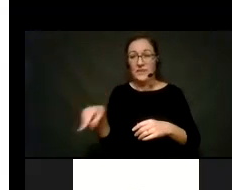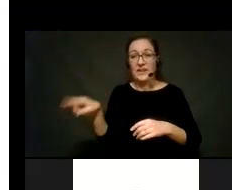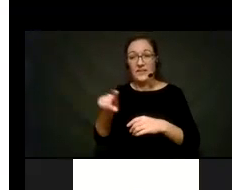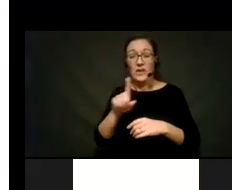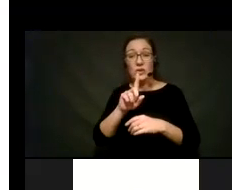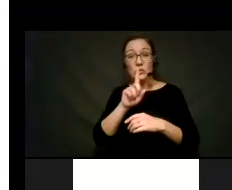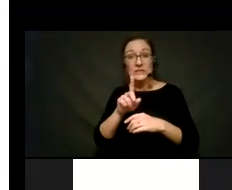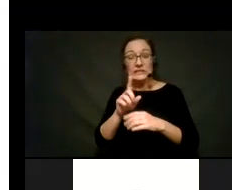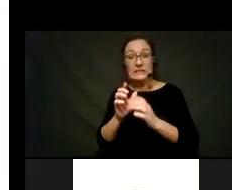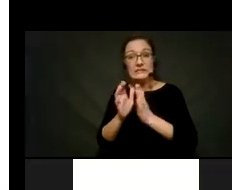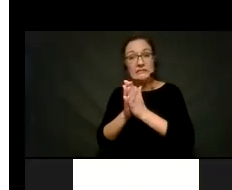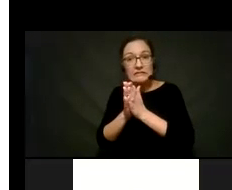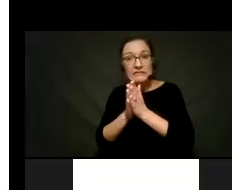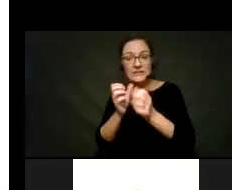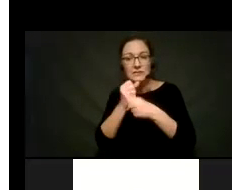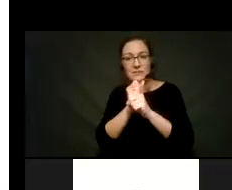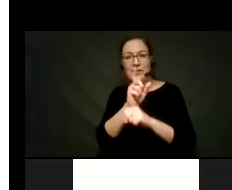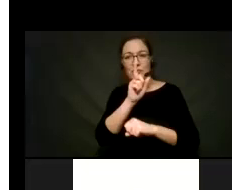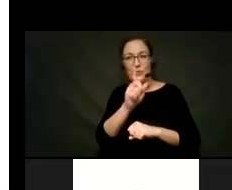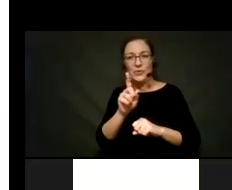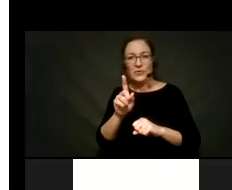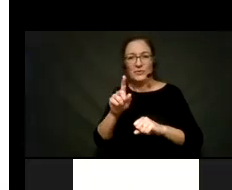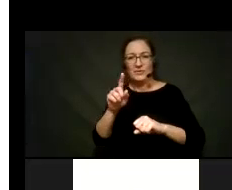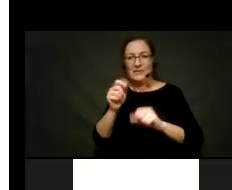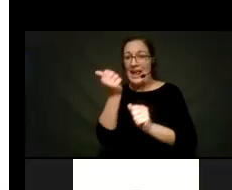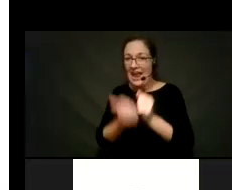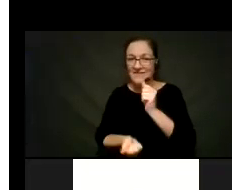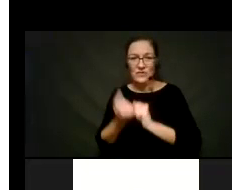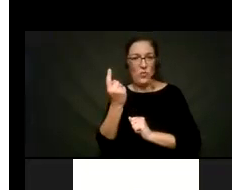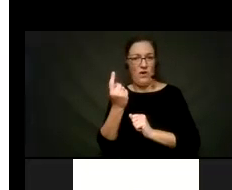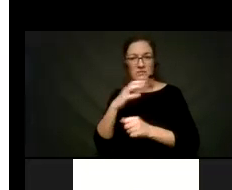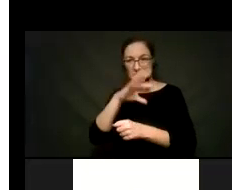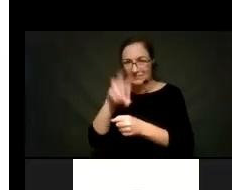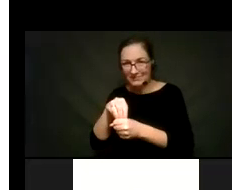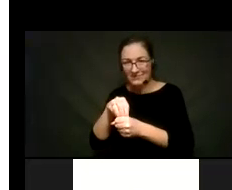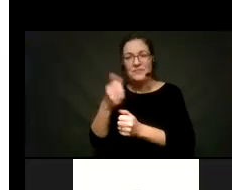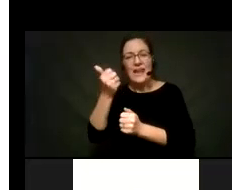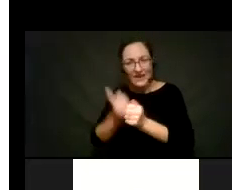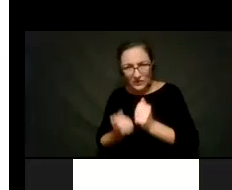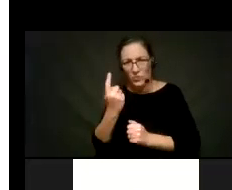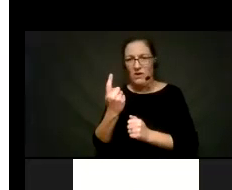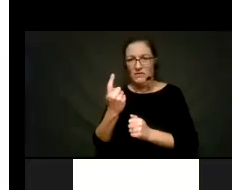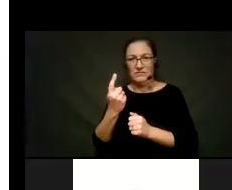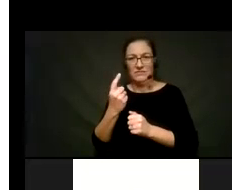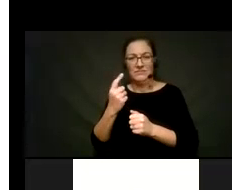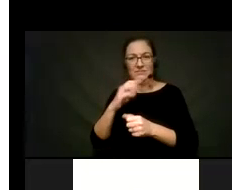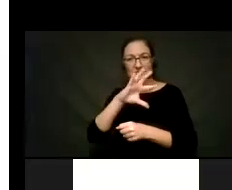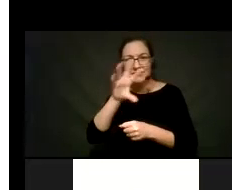that those populations are not left behind, that they're brought in and they are incorporated into those